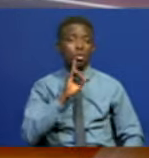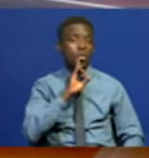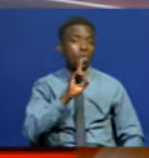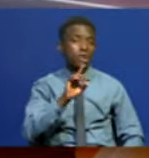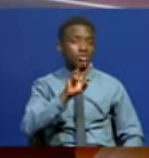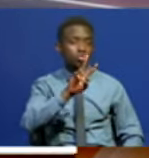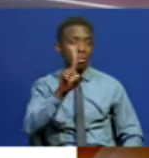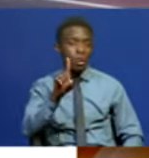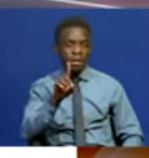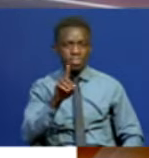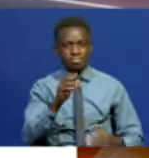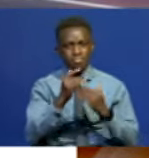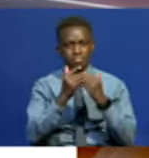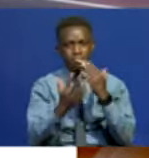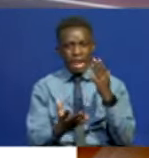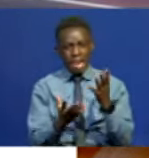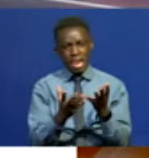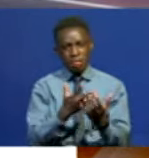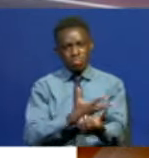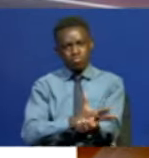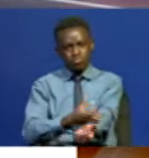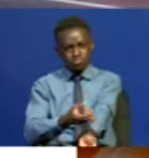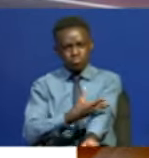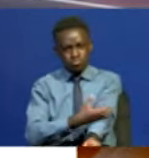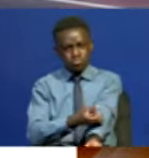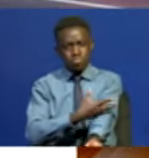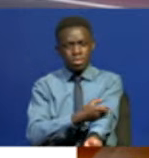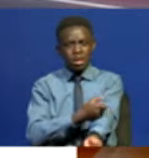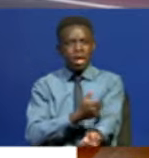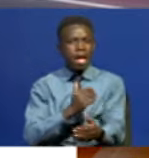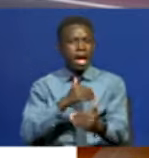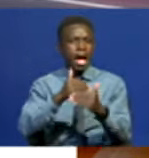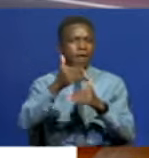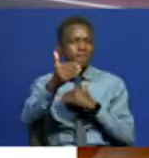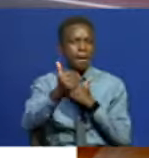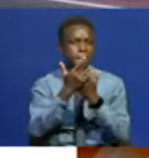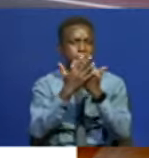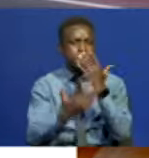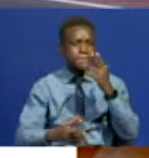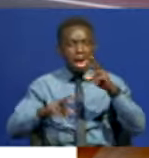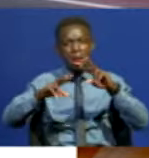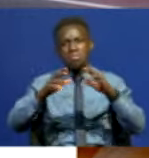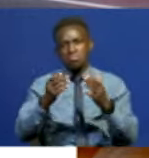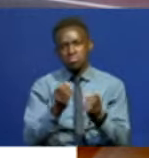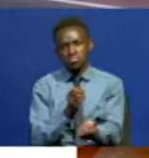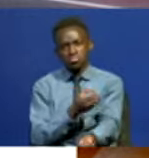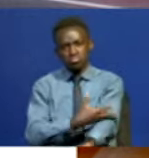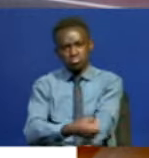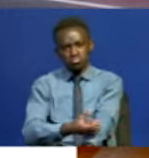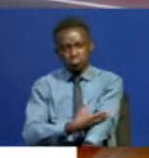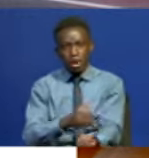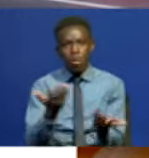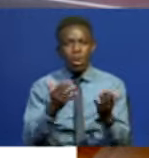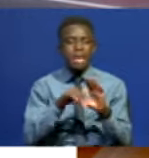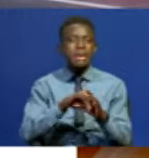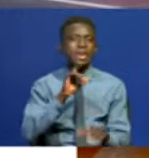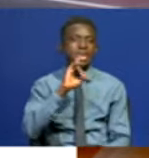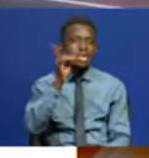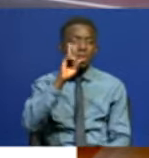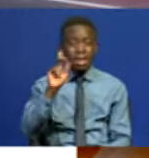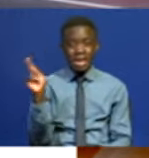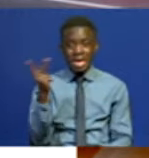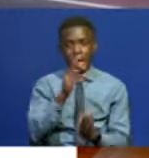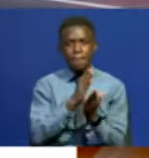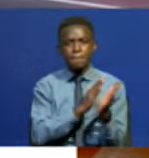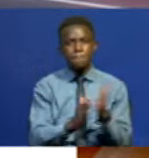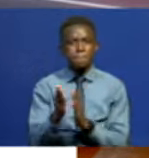121 pints of blood were collected following a blood donation drive held in Nairobi as Kenya seeks to build its blood bank. The